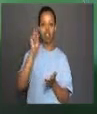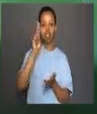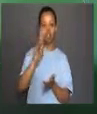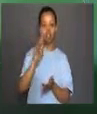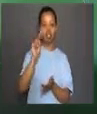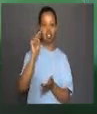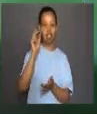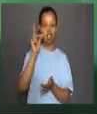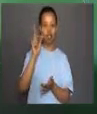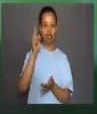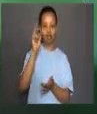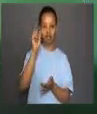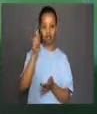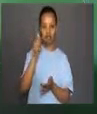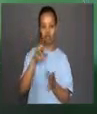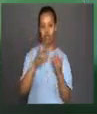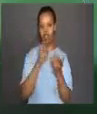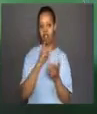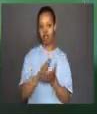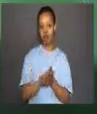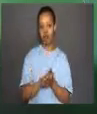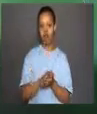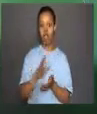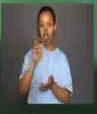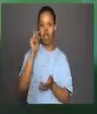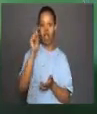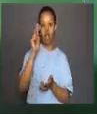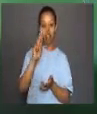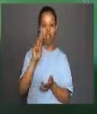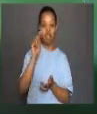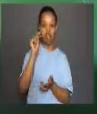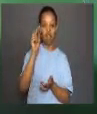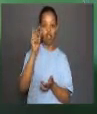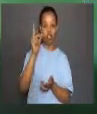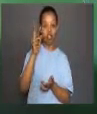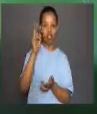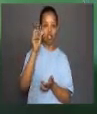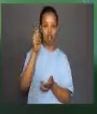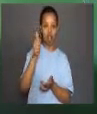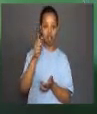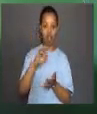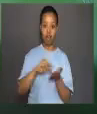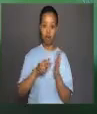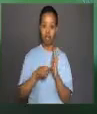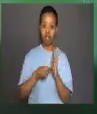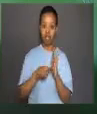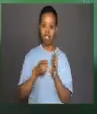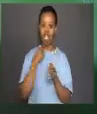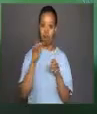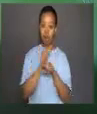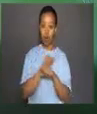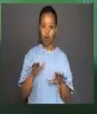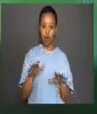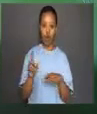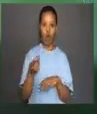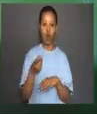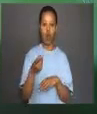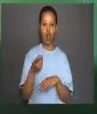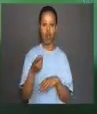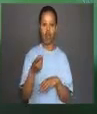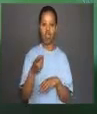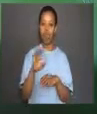biome. A tundra is a frozen, treeless landscape,